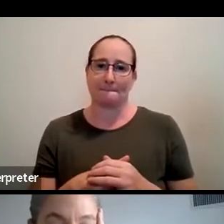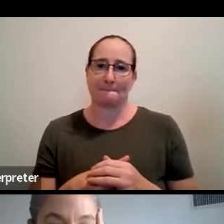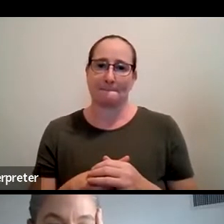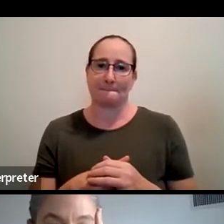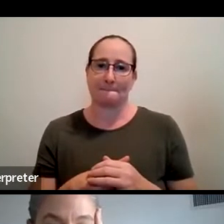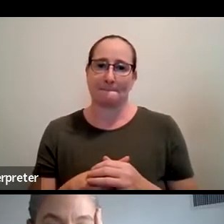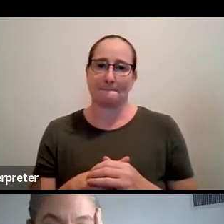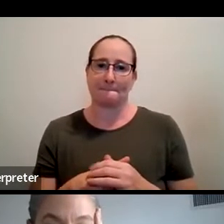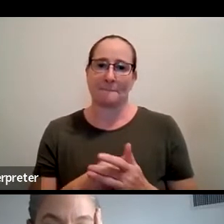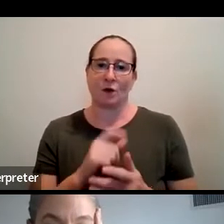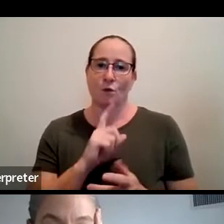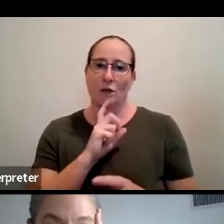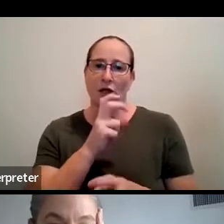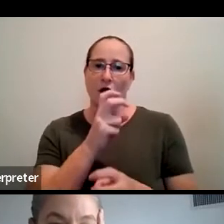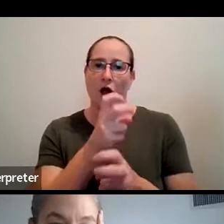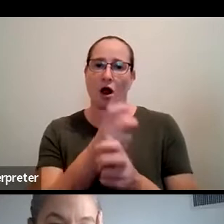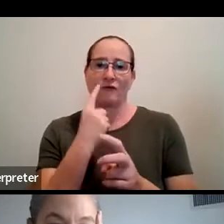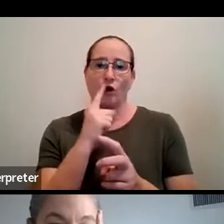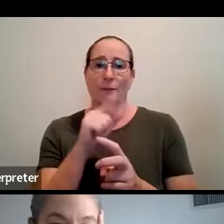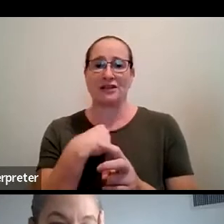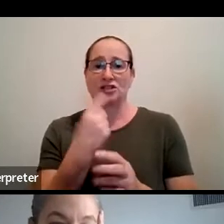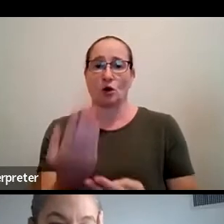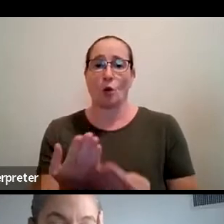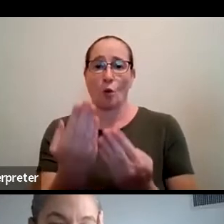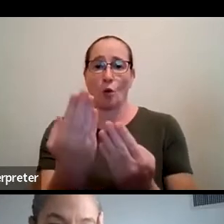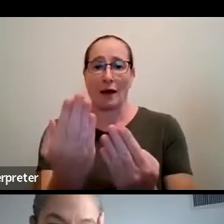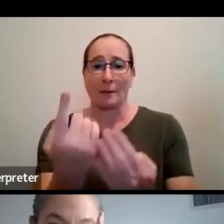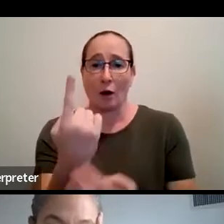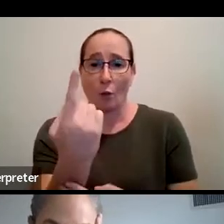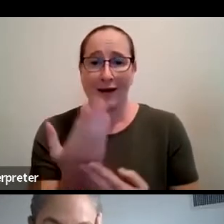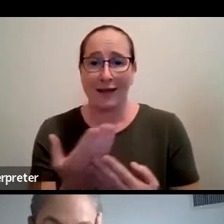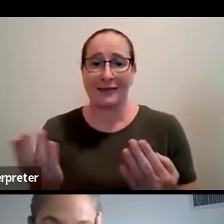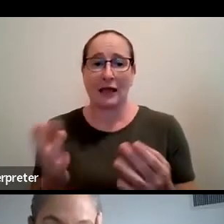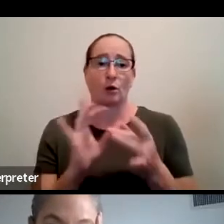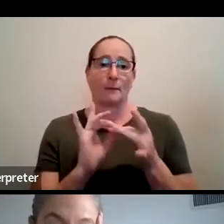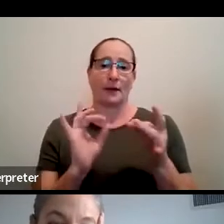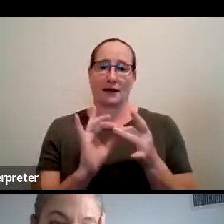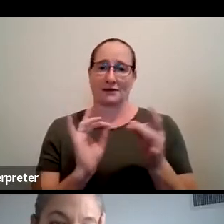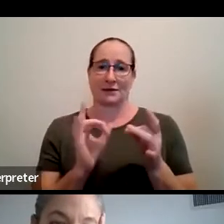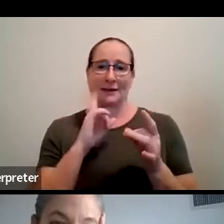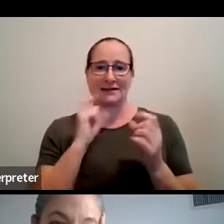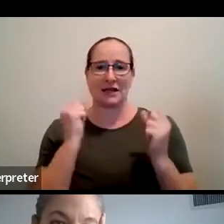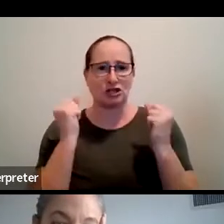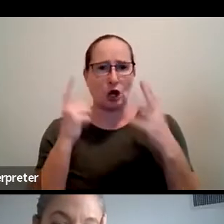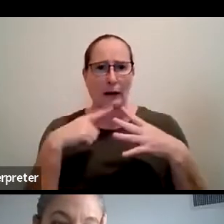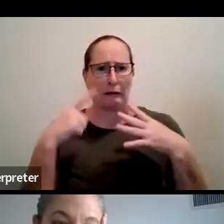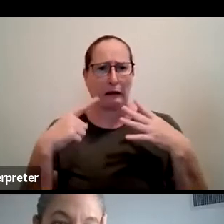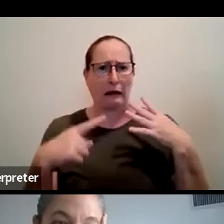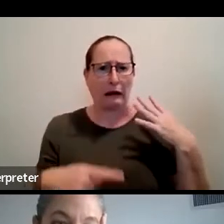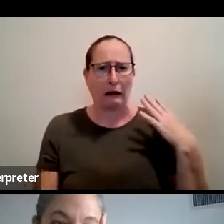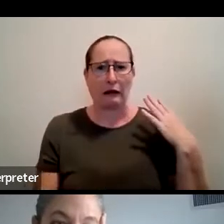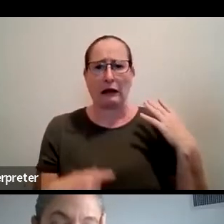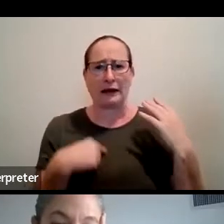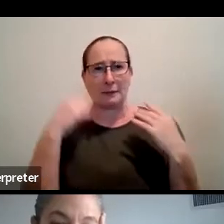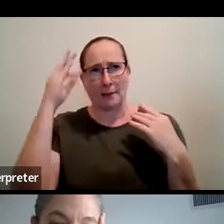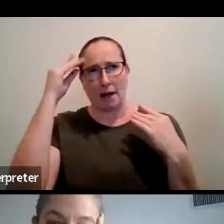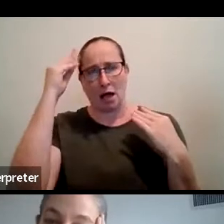It's really hard for me to just recommend one thing or maybe mention one thing, because I have so many different things in my